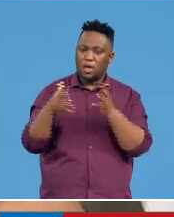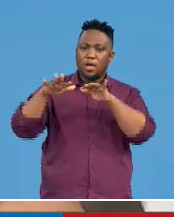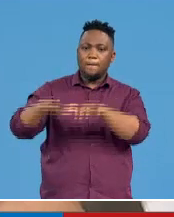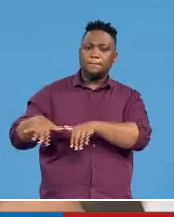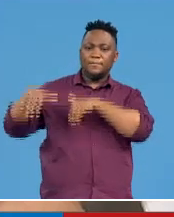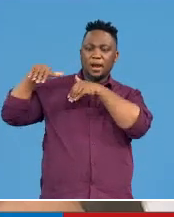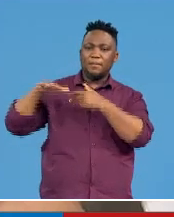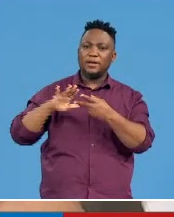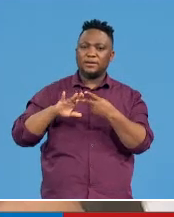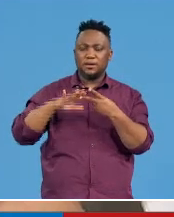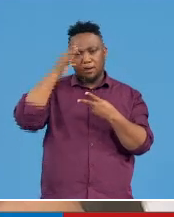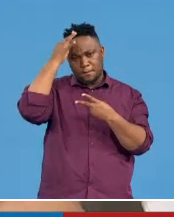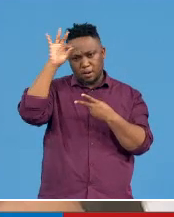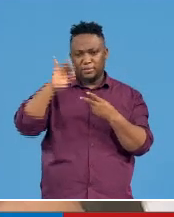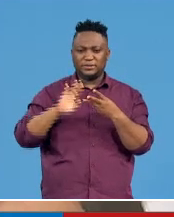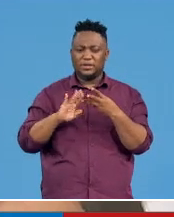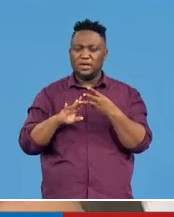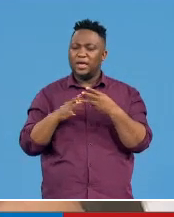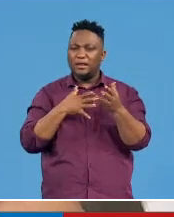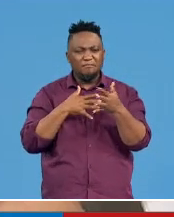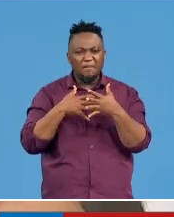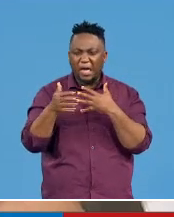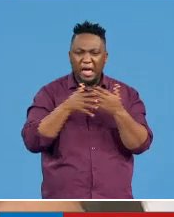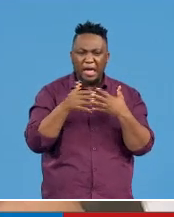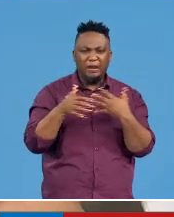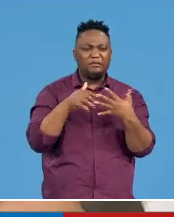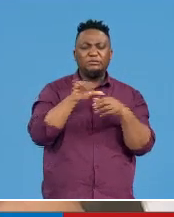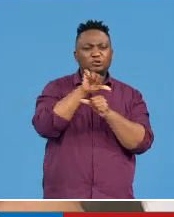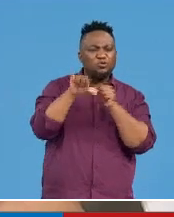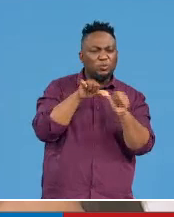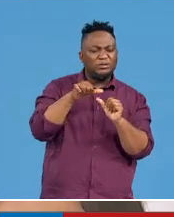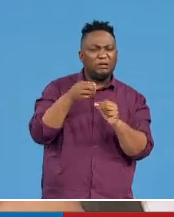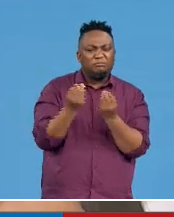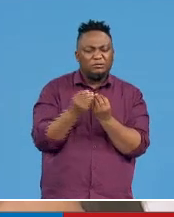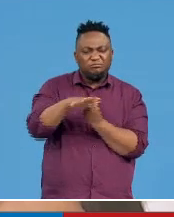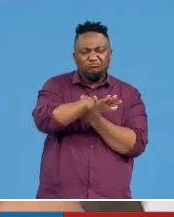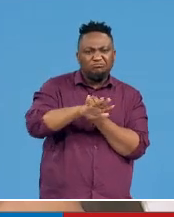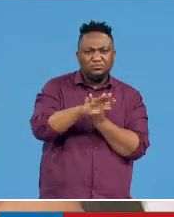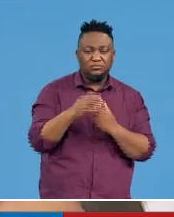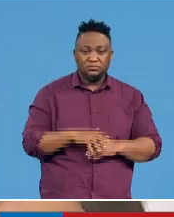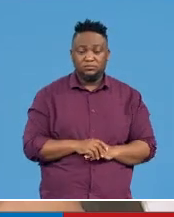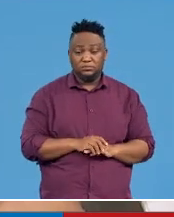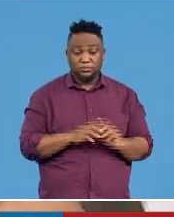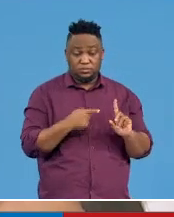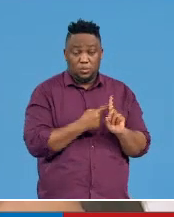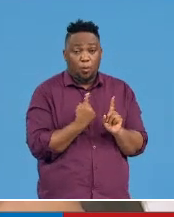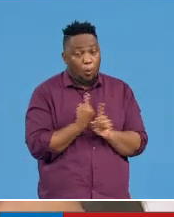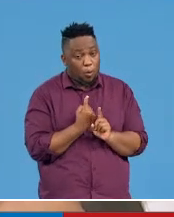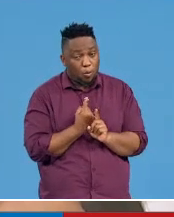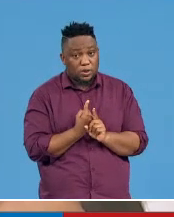in government, and across society as a whole. She did not hesitate to